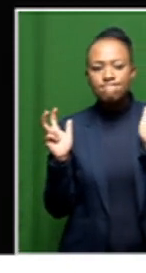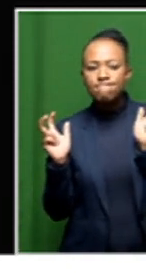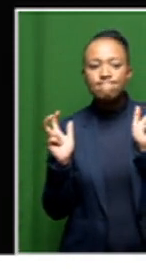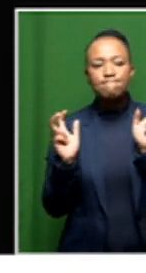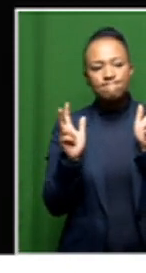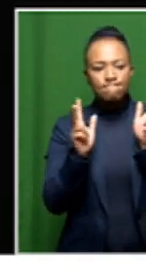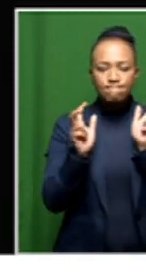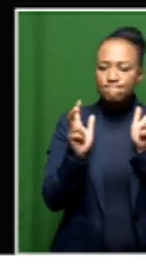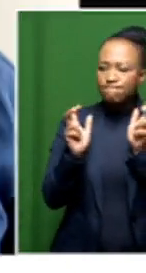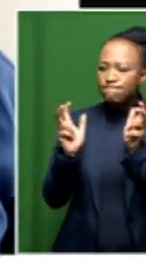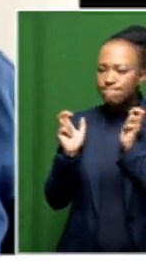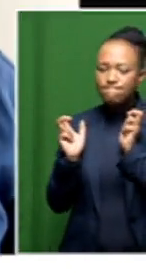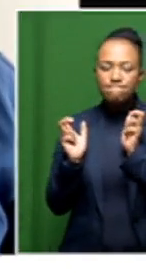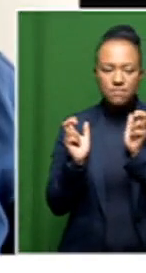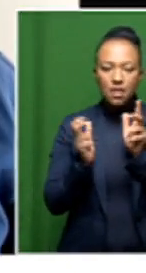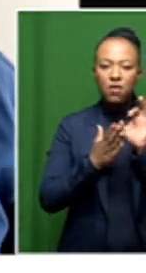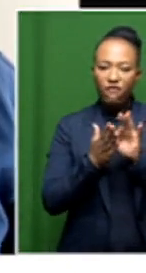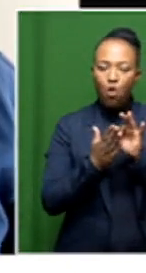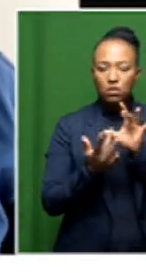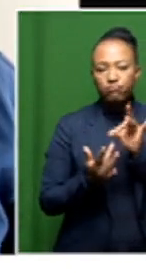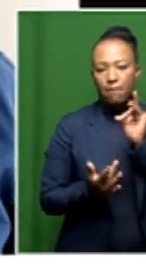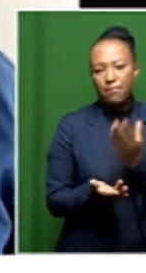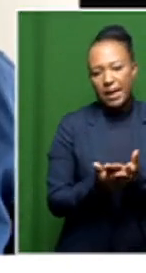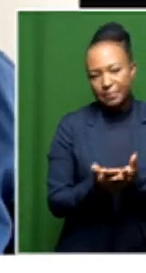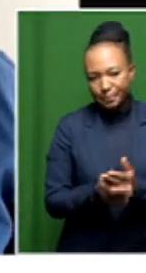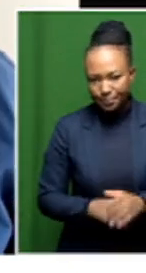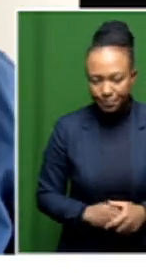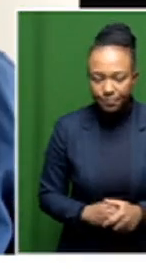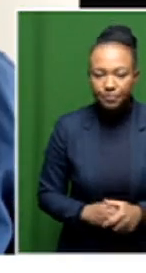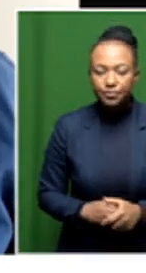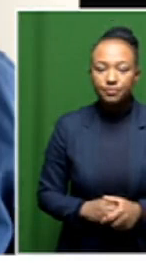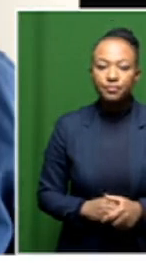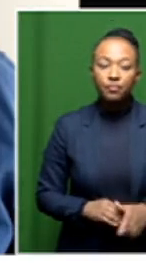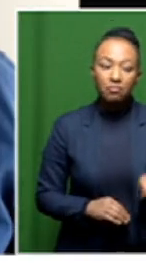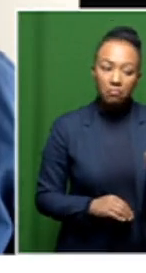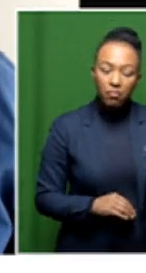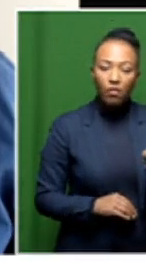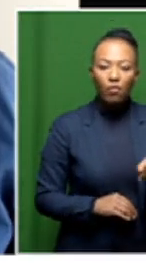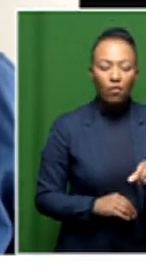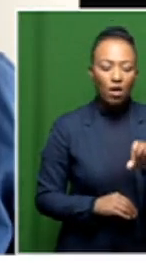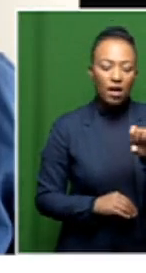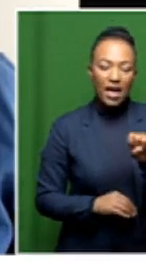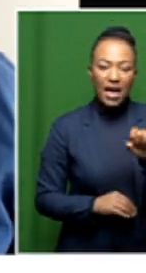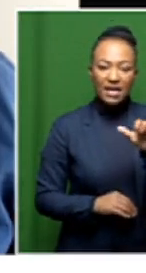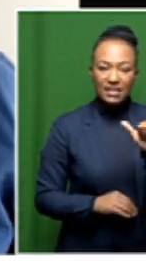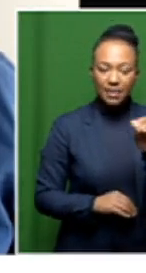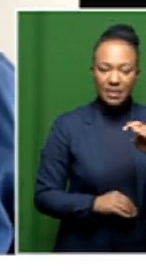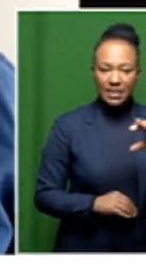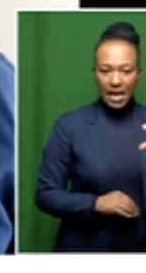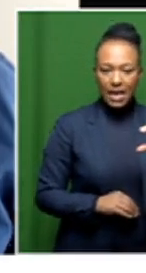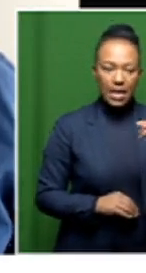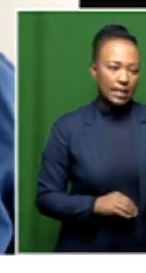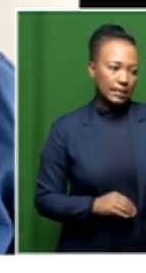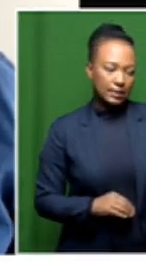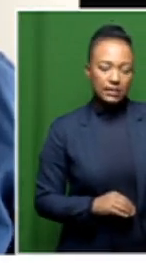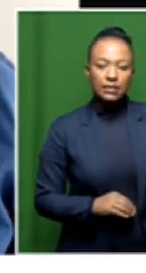votes. Now, Mr. Mamabolo, certainly in our own debriefs as the SABC, one of the things that came up